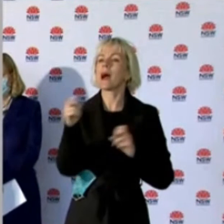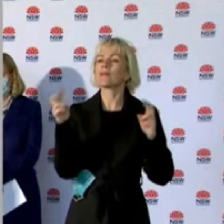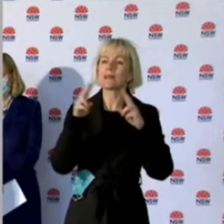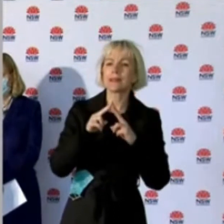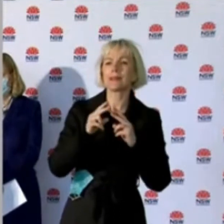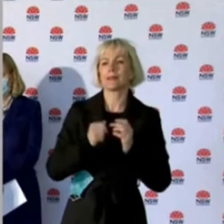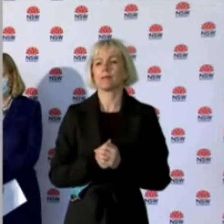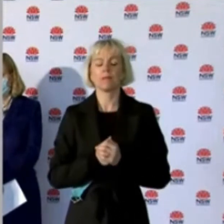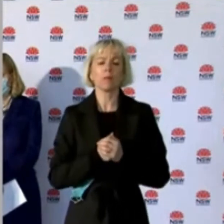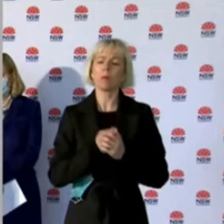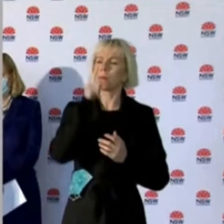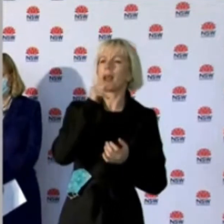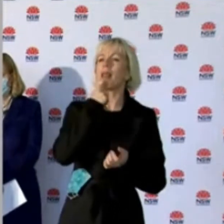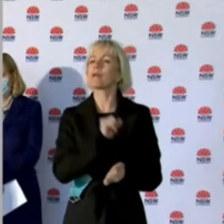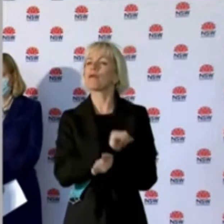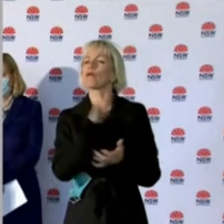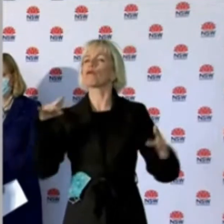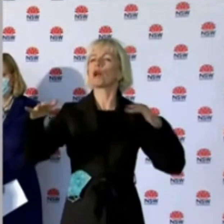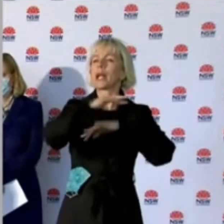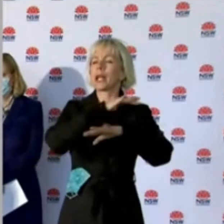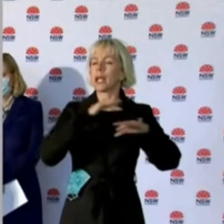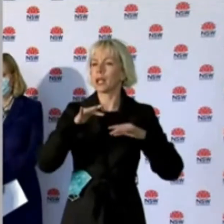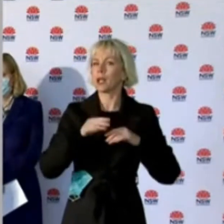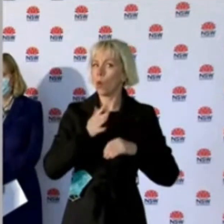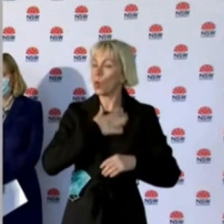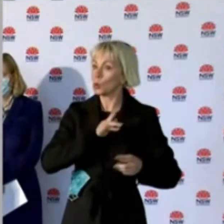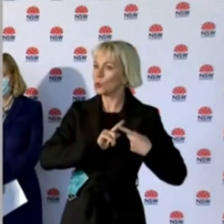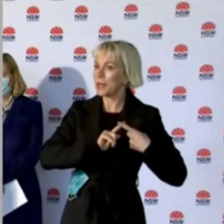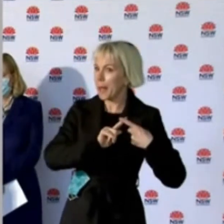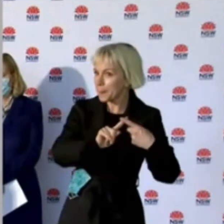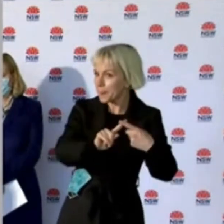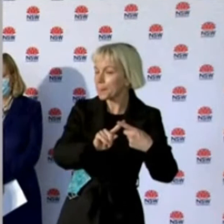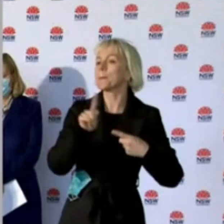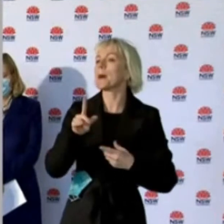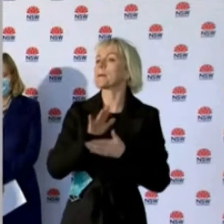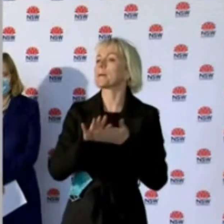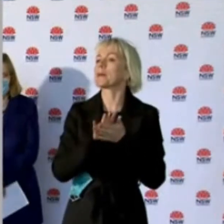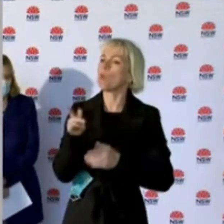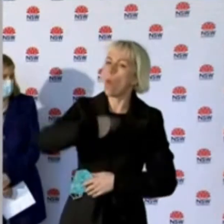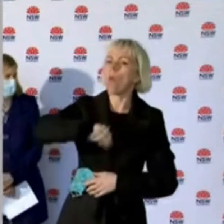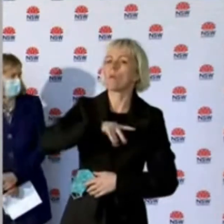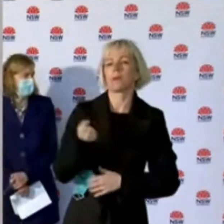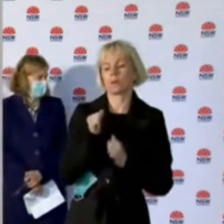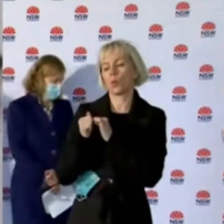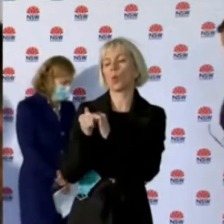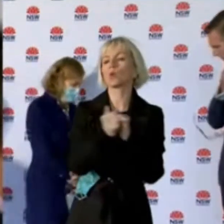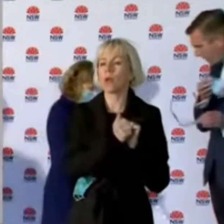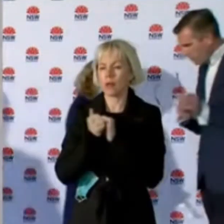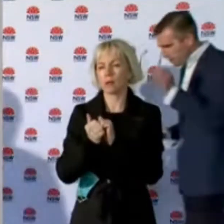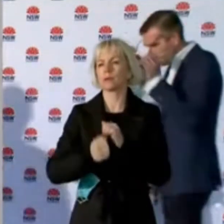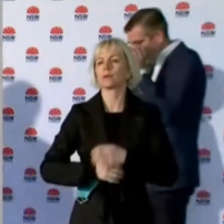that's going to take an effort for both Metro and an effort from the regions, and that is my message today, to make sure we remain vigilant. Thank you.